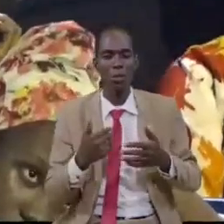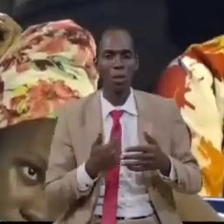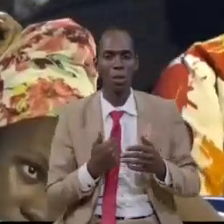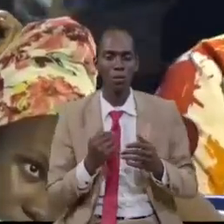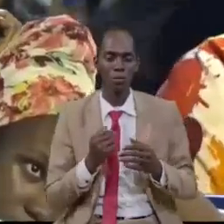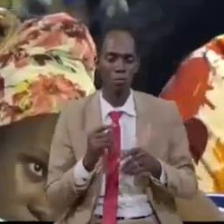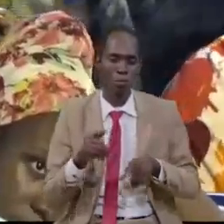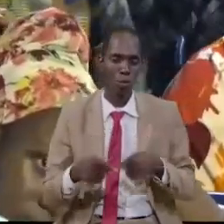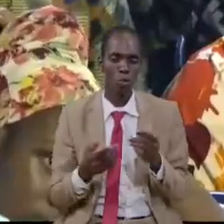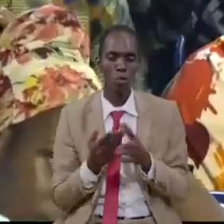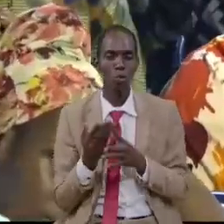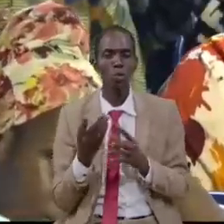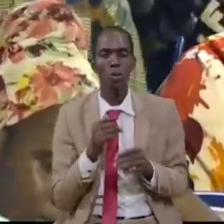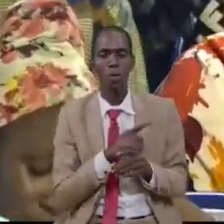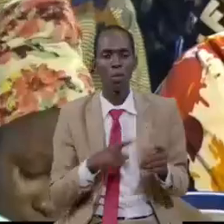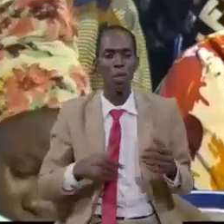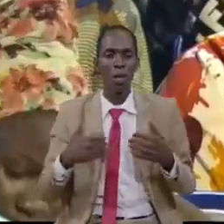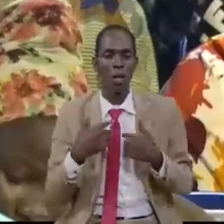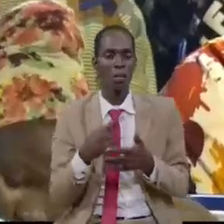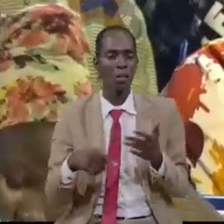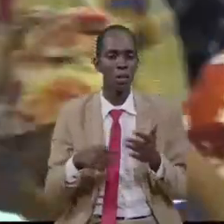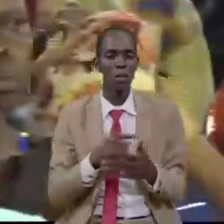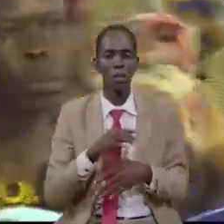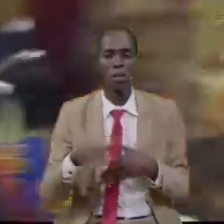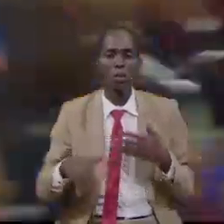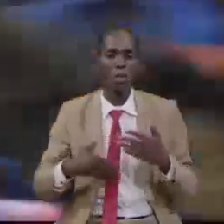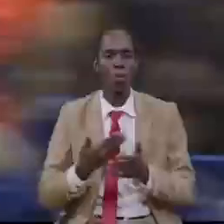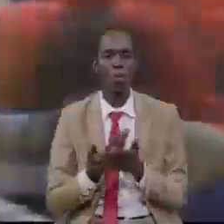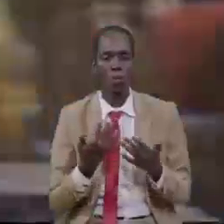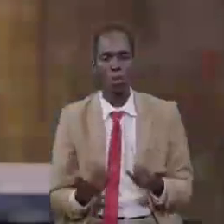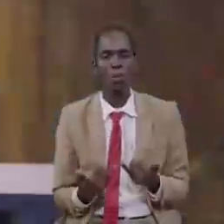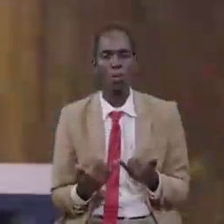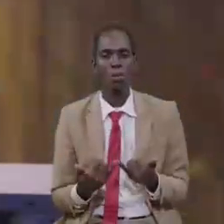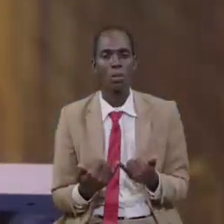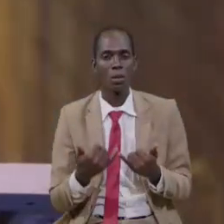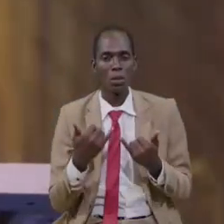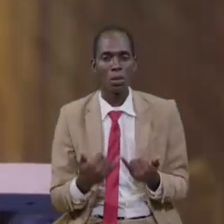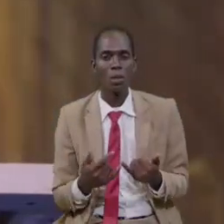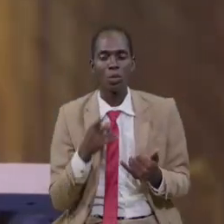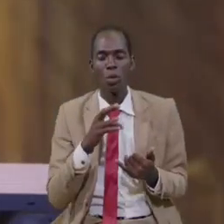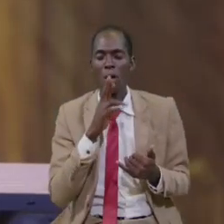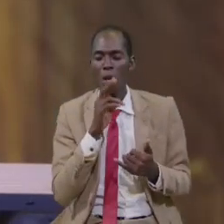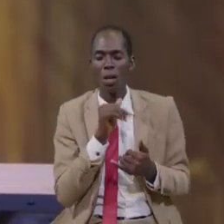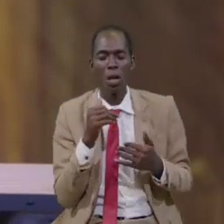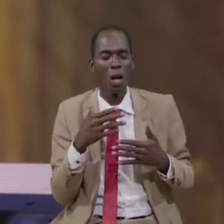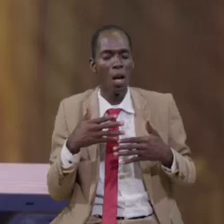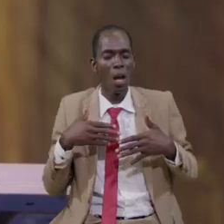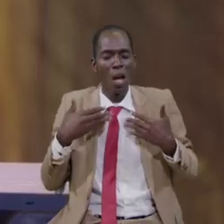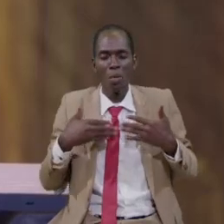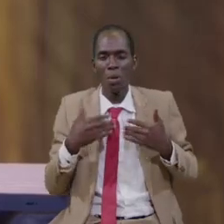canceled them. He has erased them. Now you are a happy person. Now you are a free